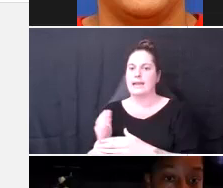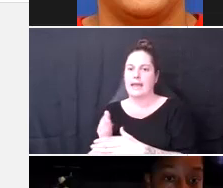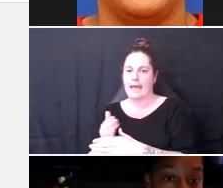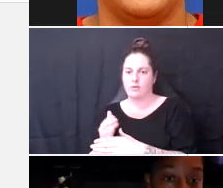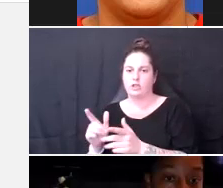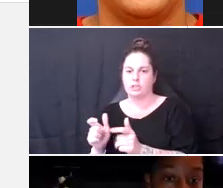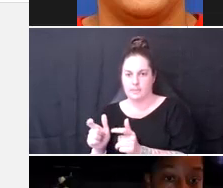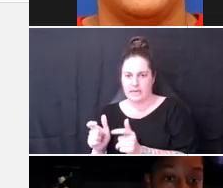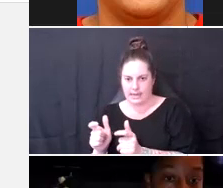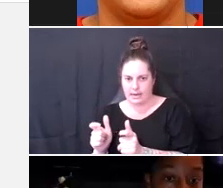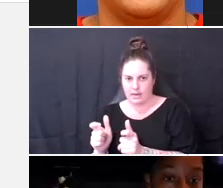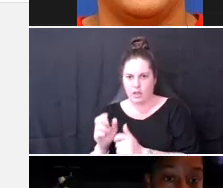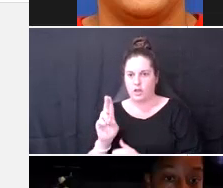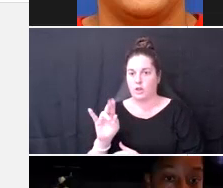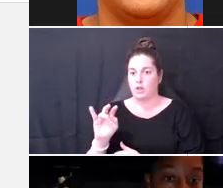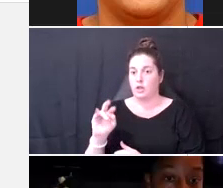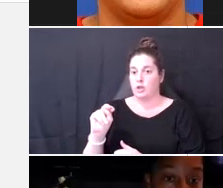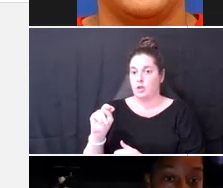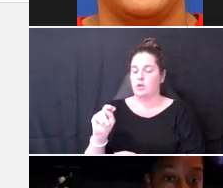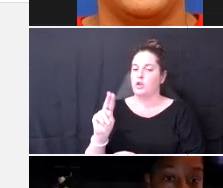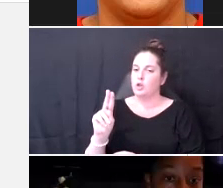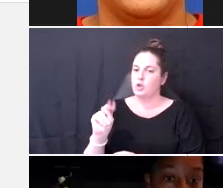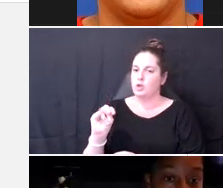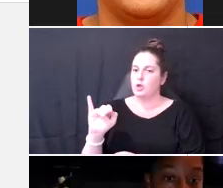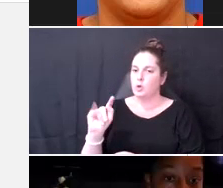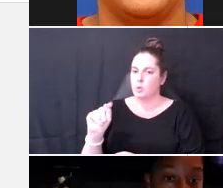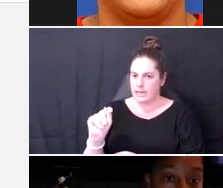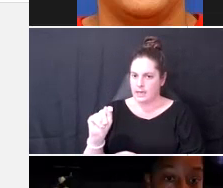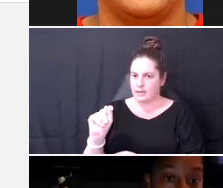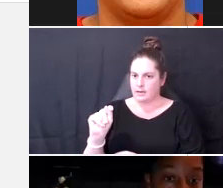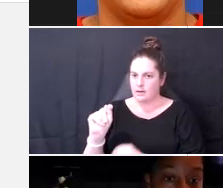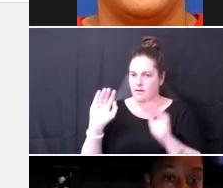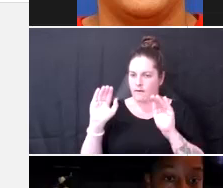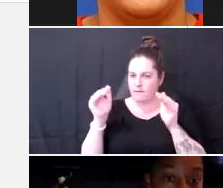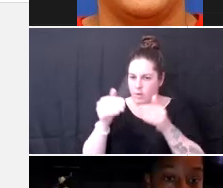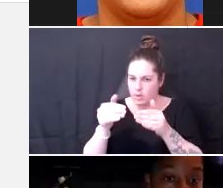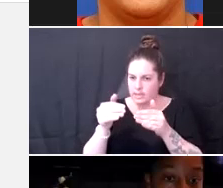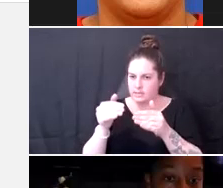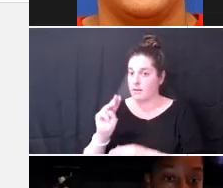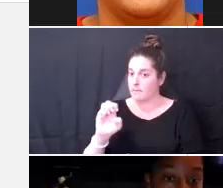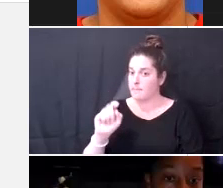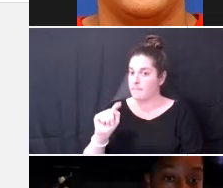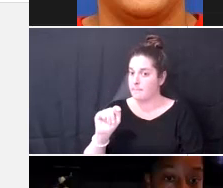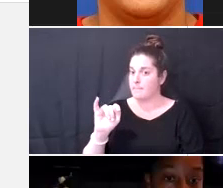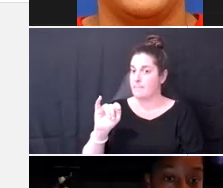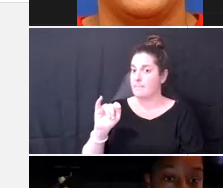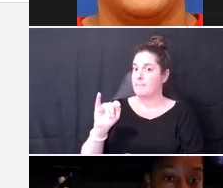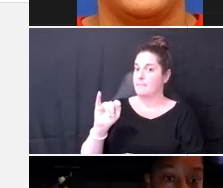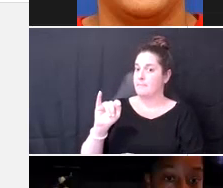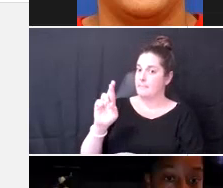the unit in the metric system, remember we focus on what? SI units, right? SI